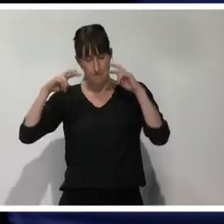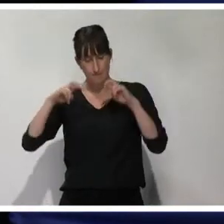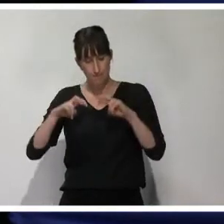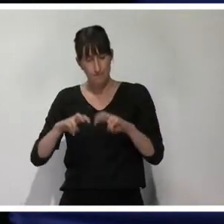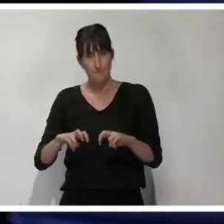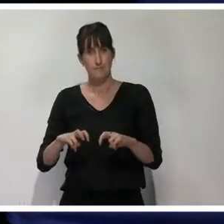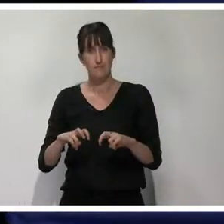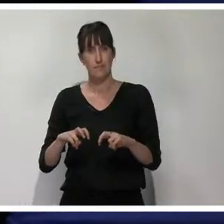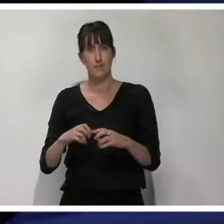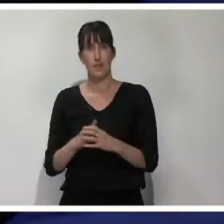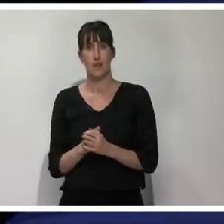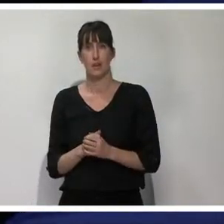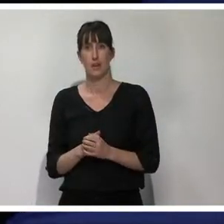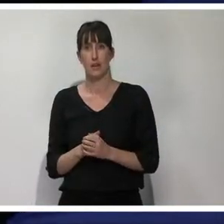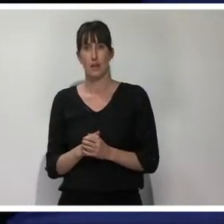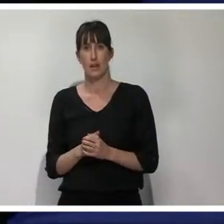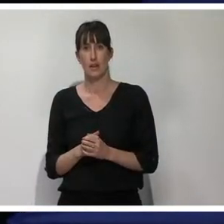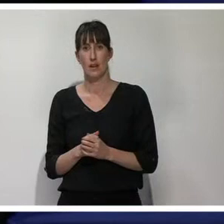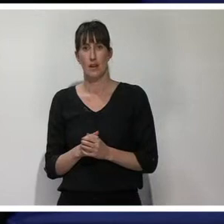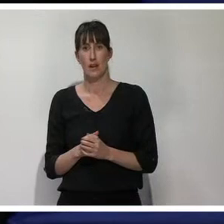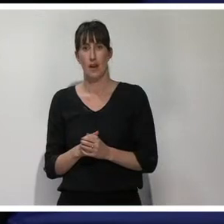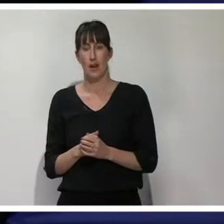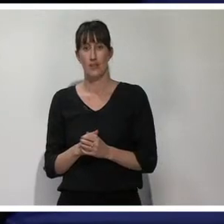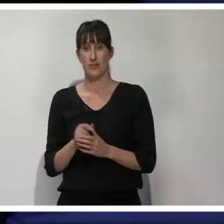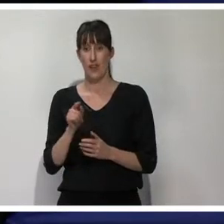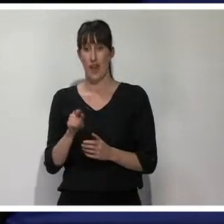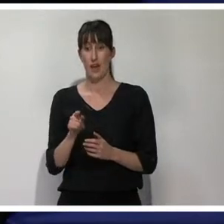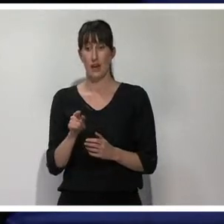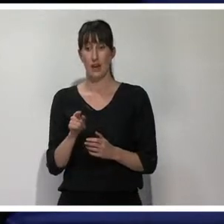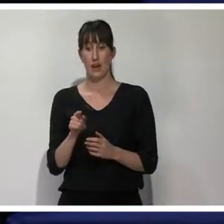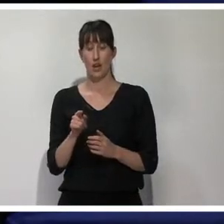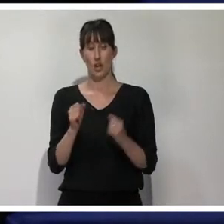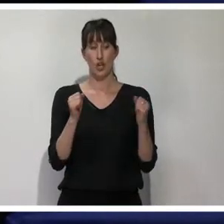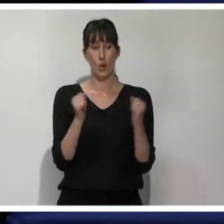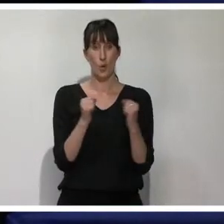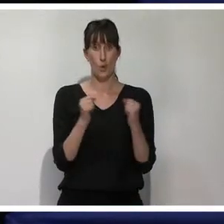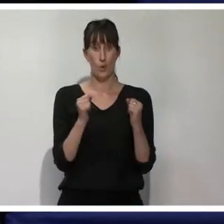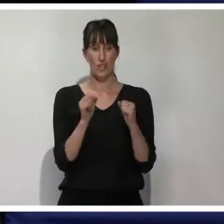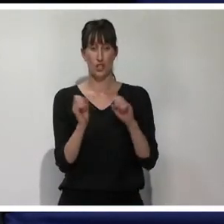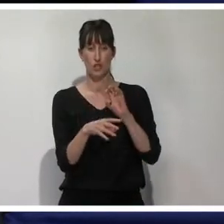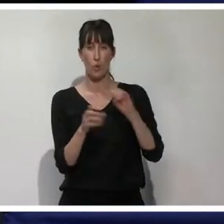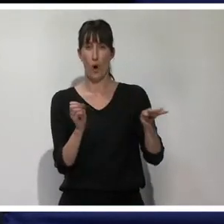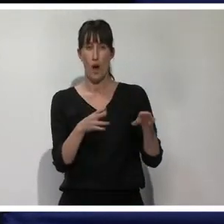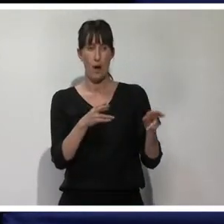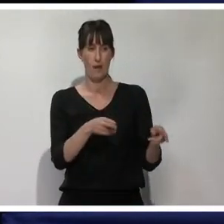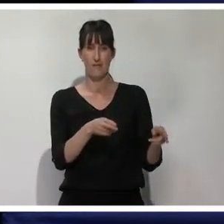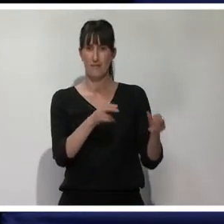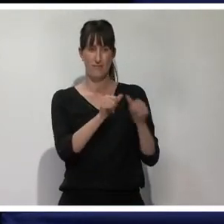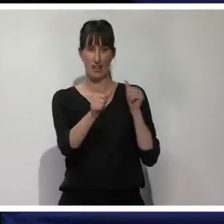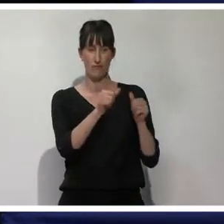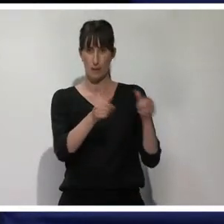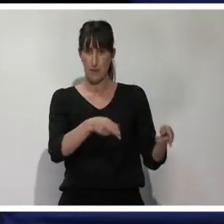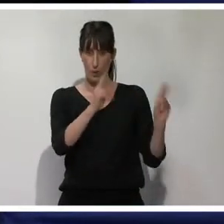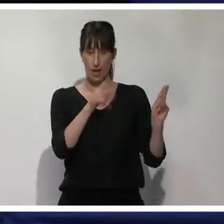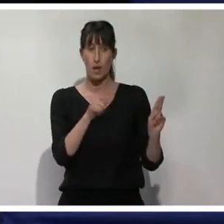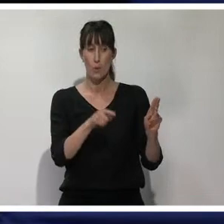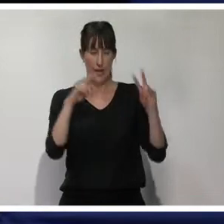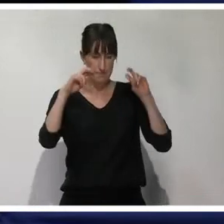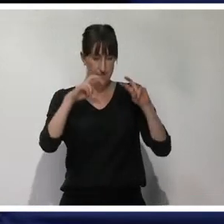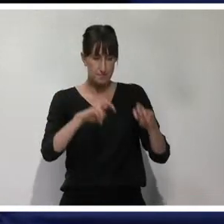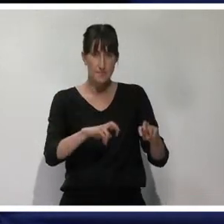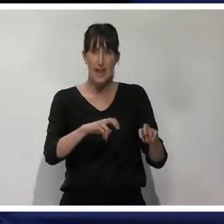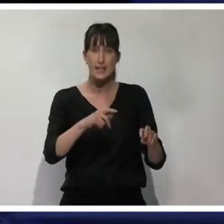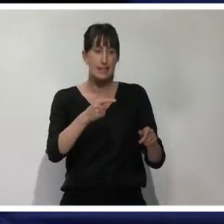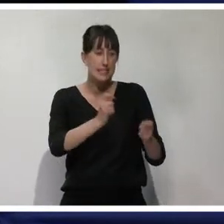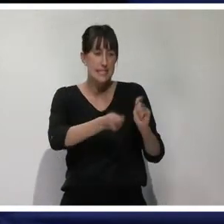why the actual cool store environment has been swabbed. So it will be interesting to see the results of those swabs. Yeah. Following up with